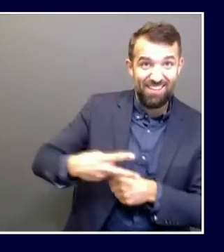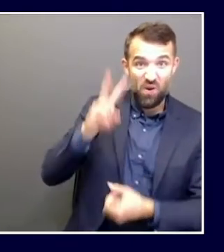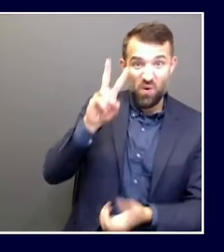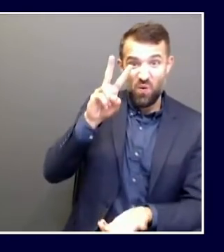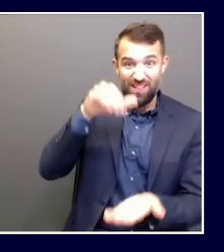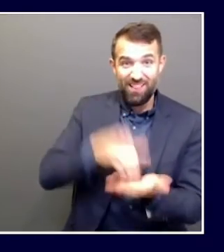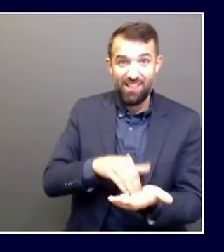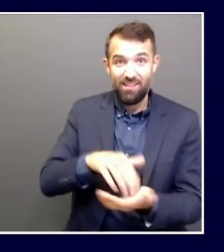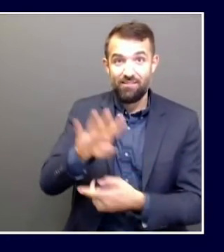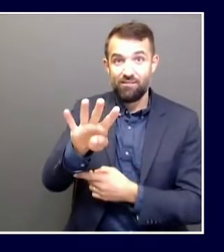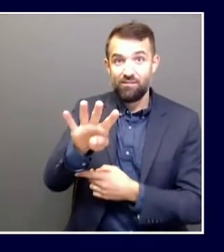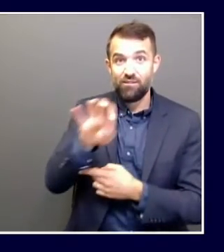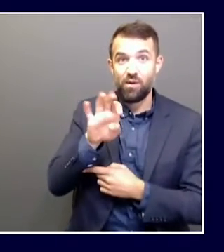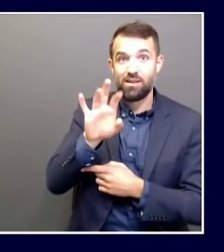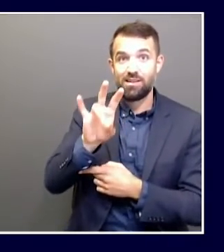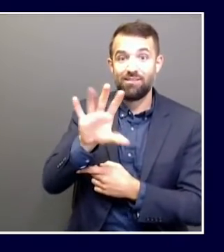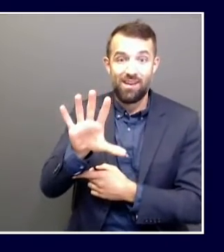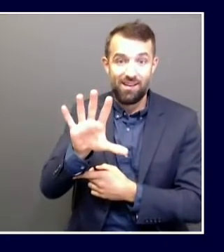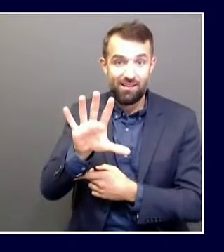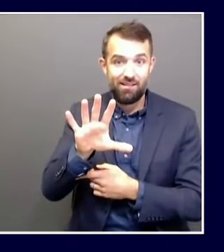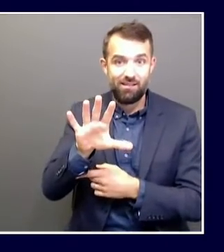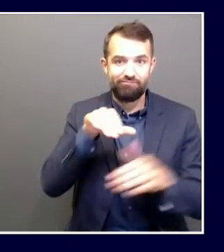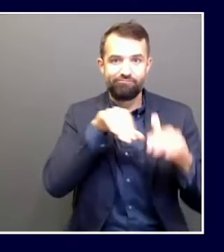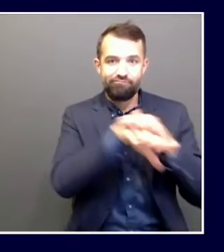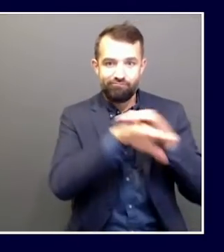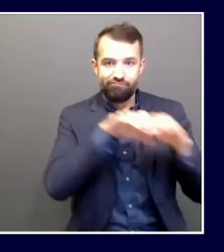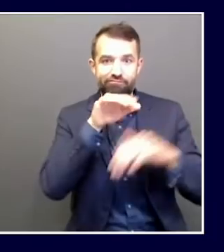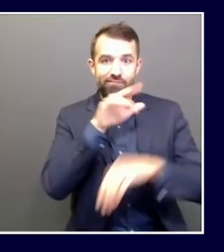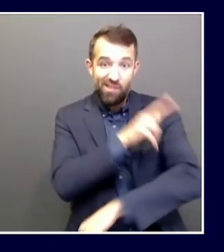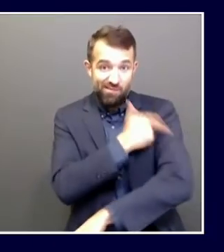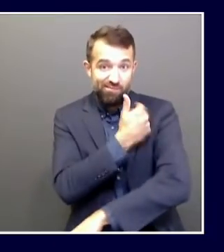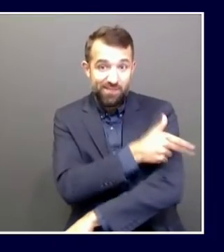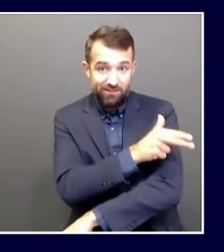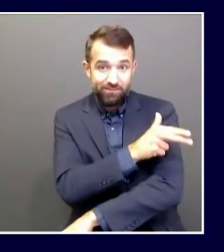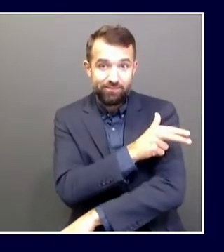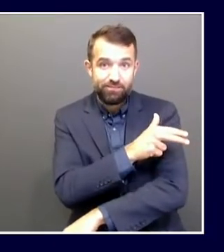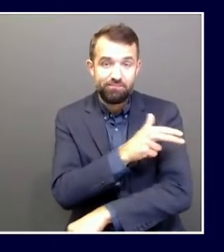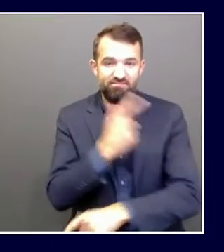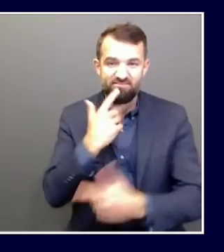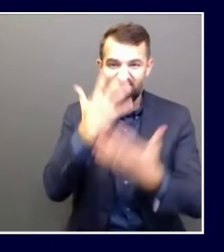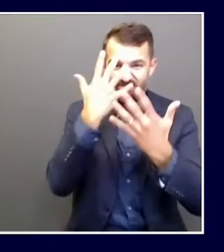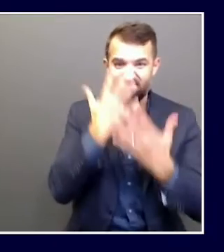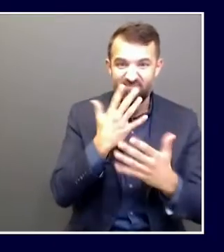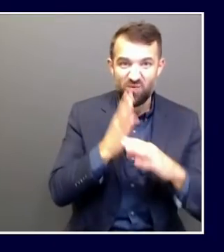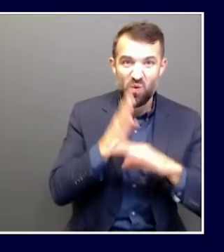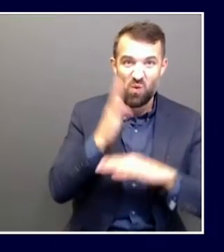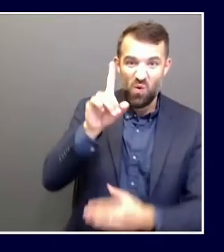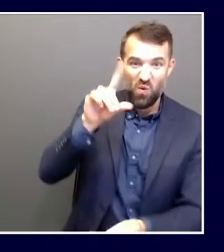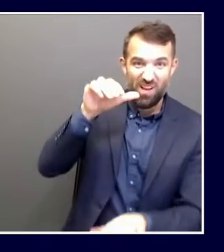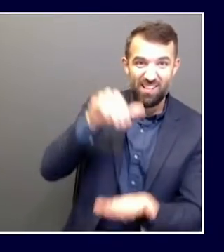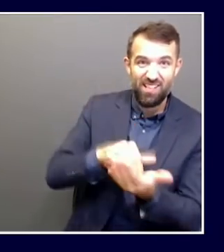2,475 people have been hospitalized. And we've sadly had over 1,000 deaths in Maine,